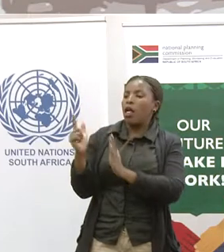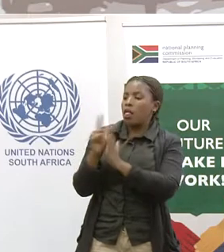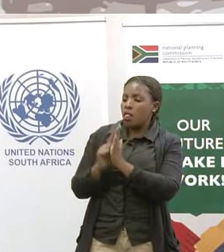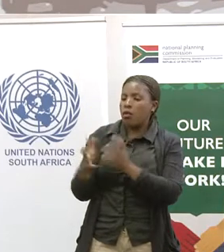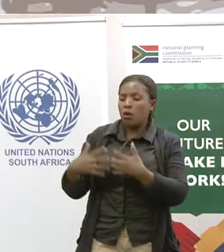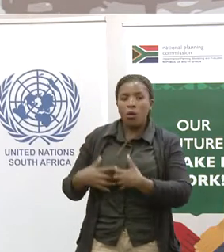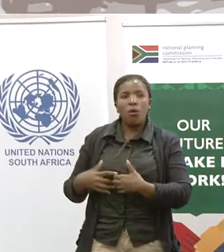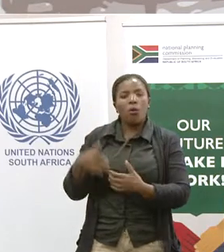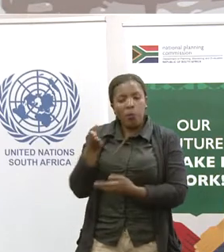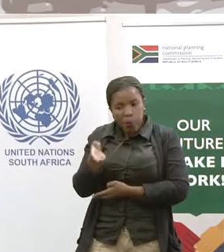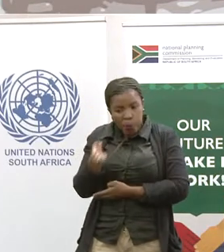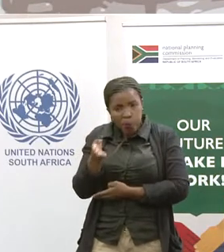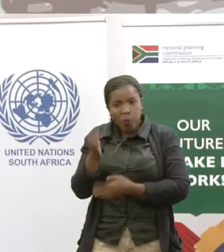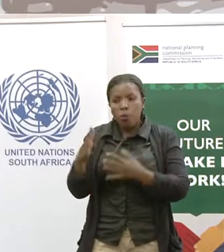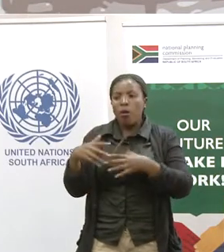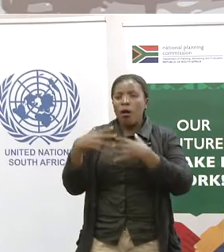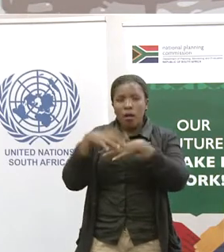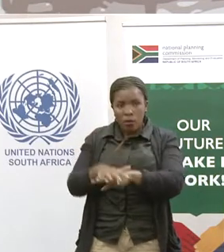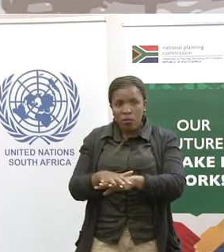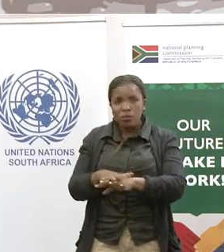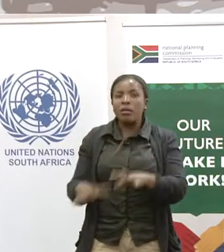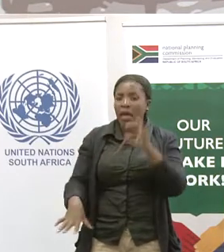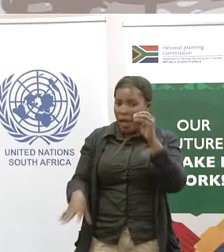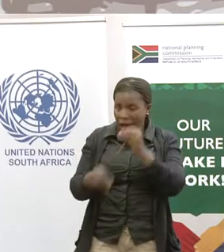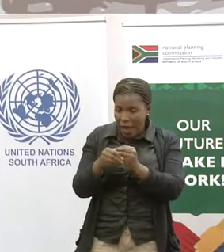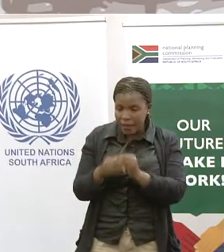reinforcing it and providing remedies to the victims.